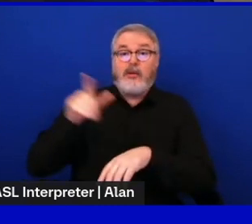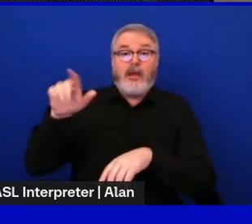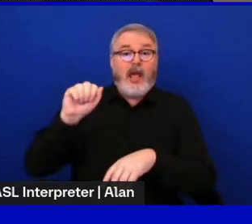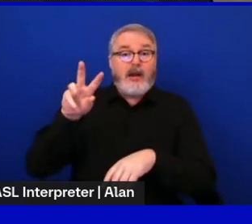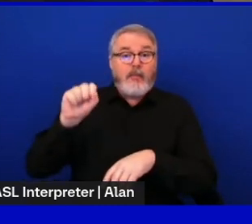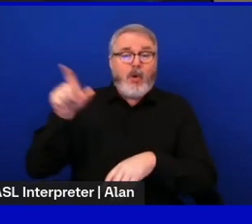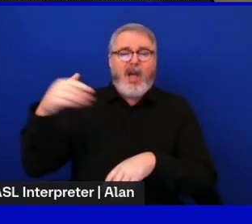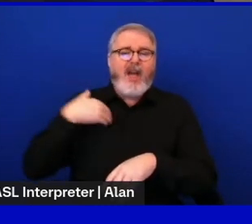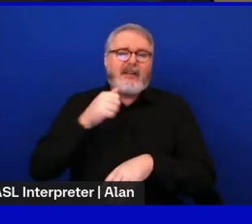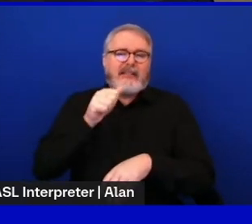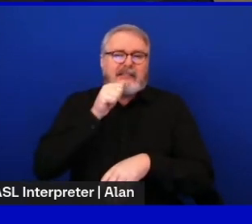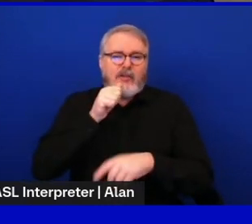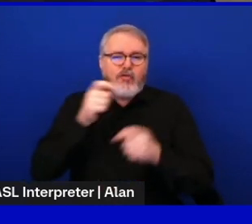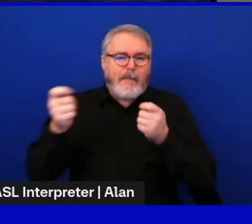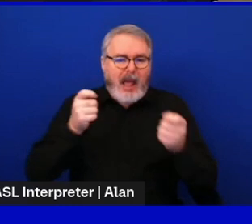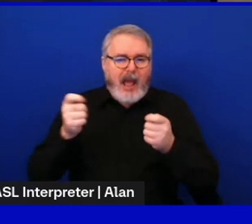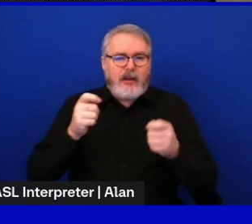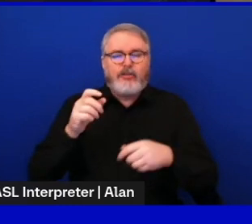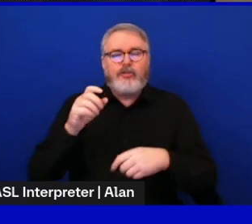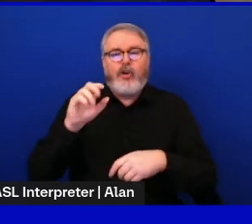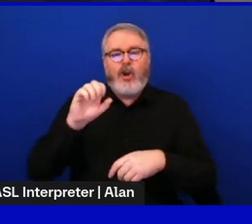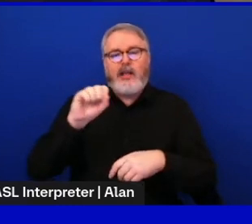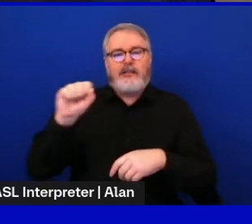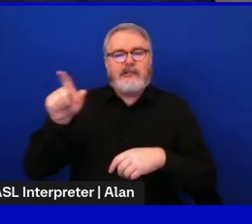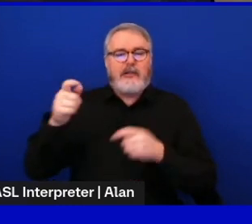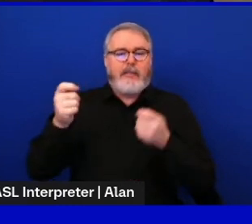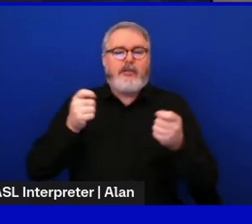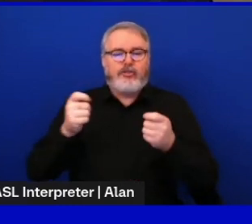Manager or SSM Parameter Store, and there are similar